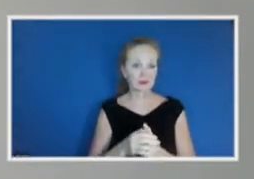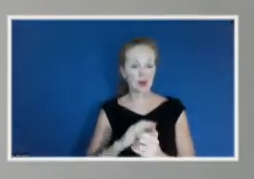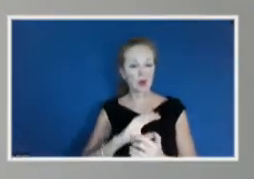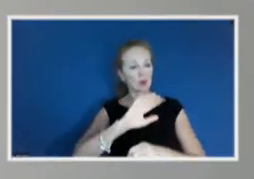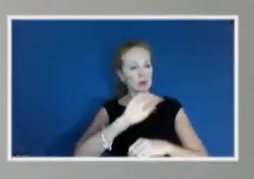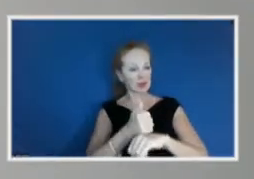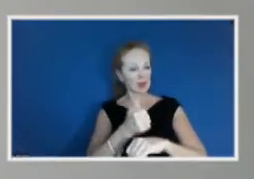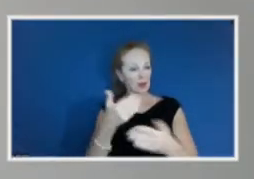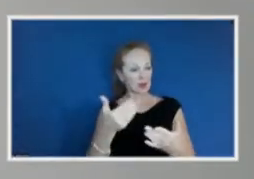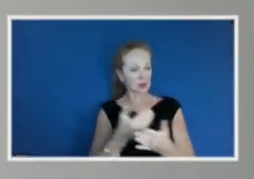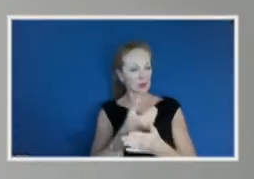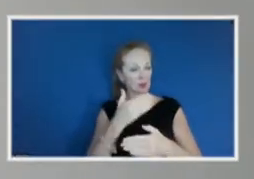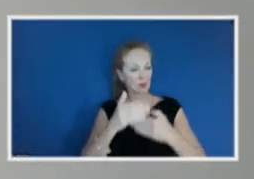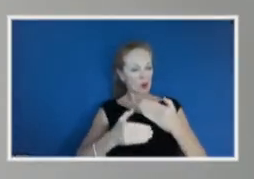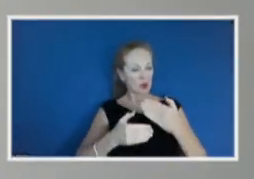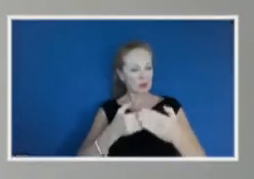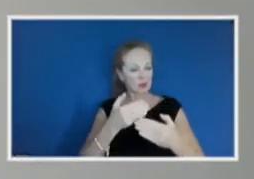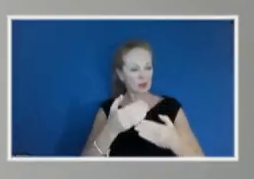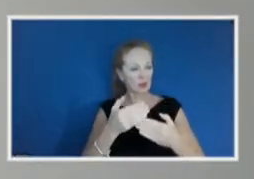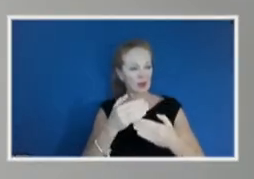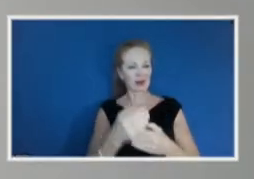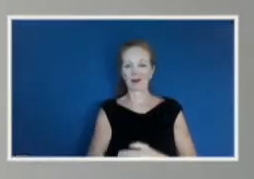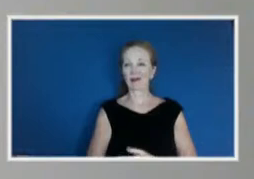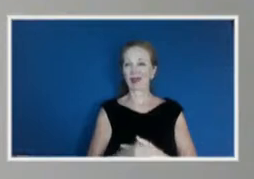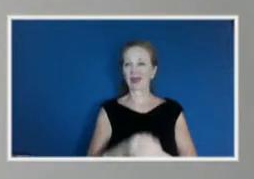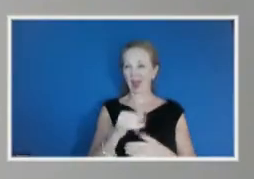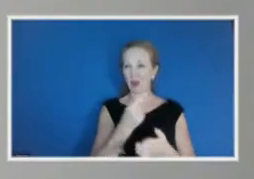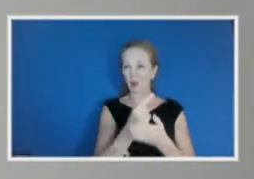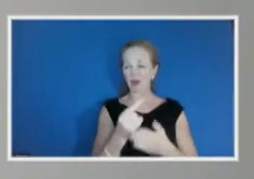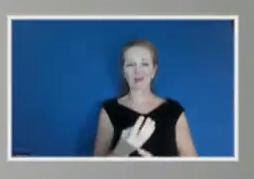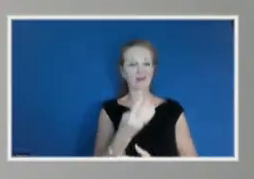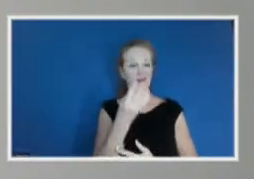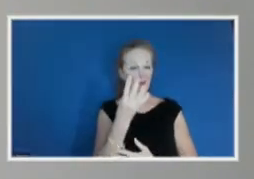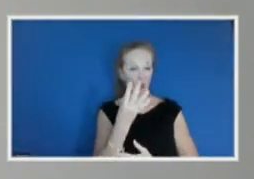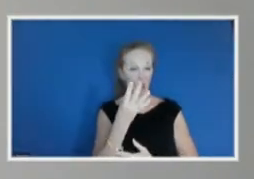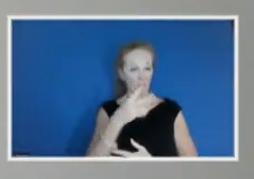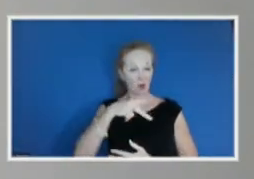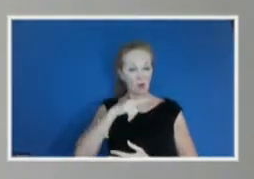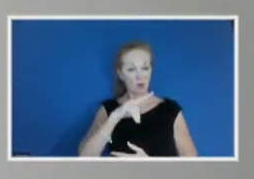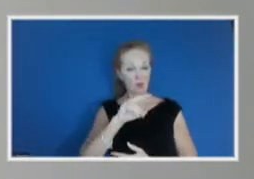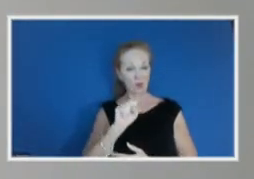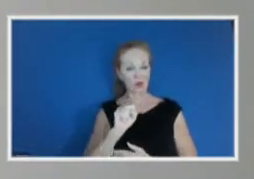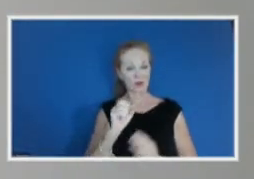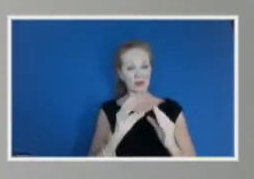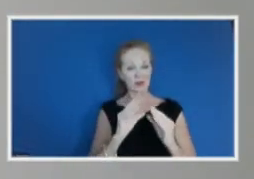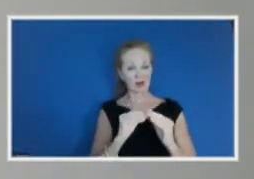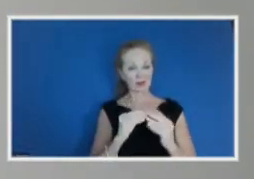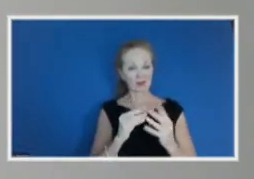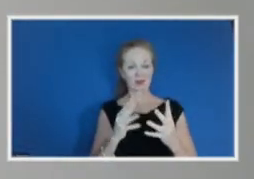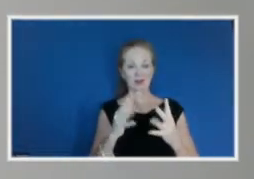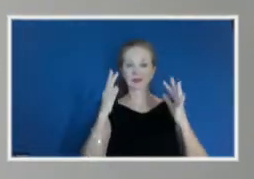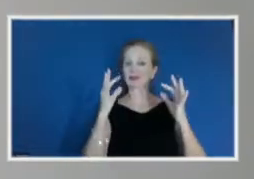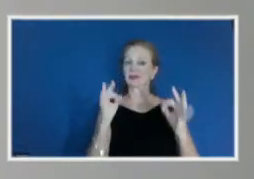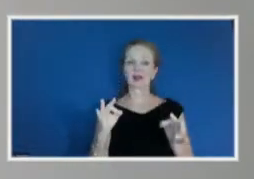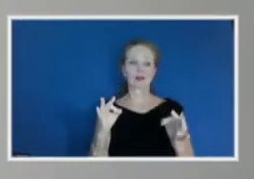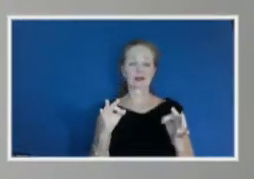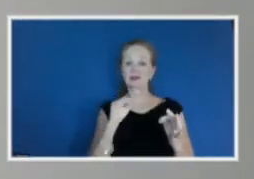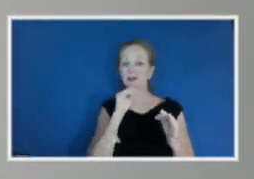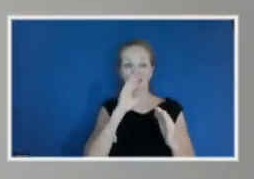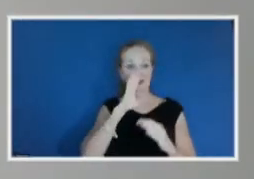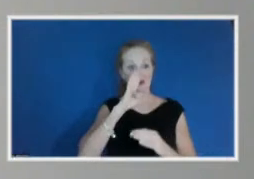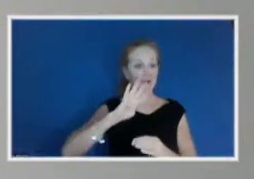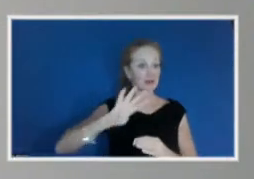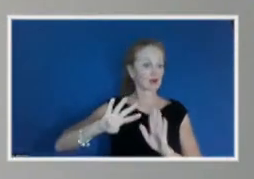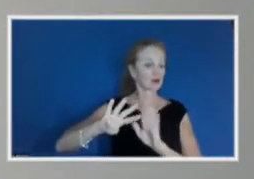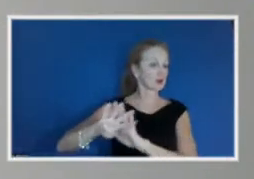process, the first week we had 4 press conferences. And so that is definitely not shutting out from